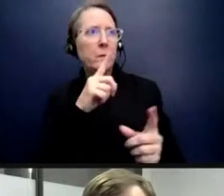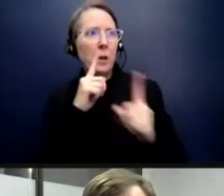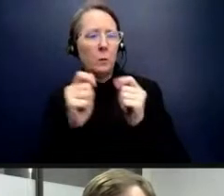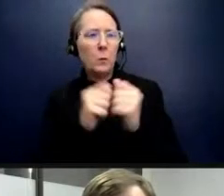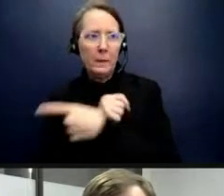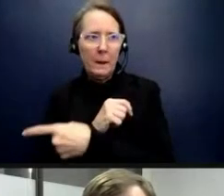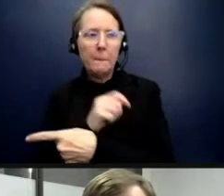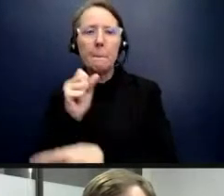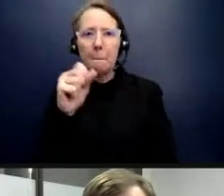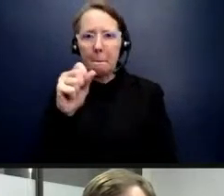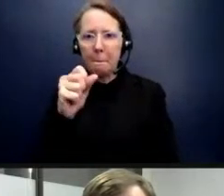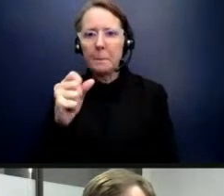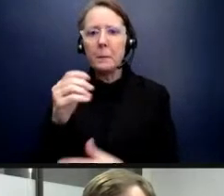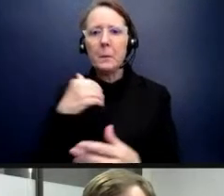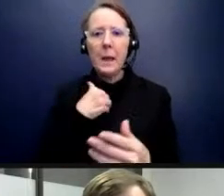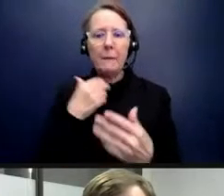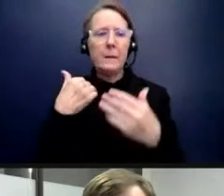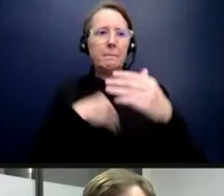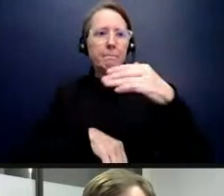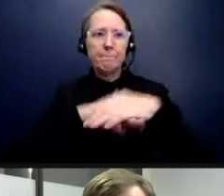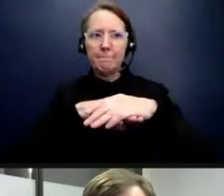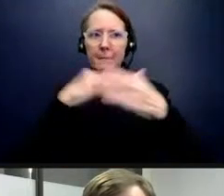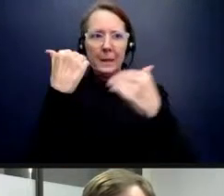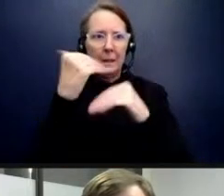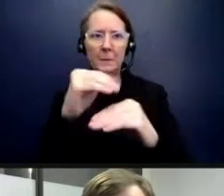do have that limitation, and